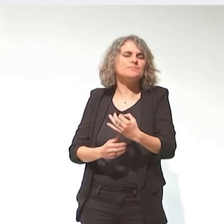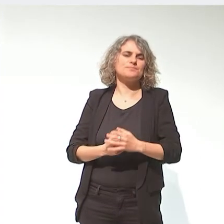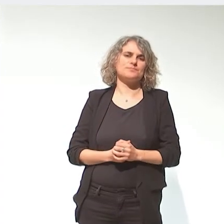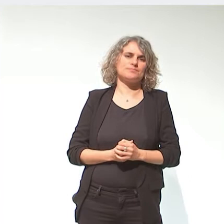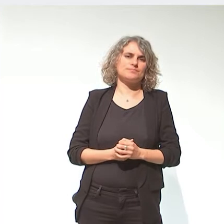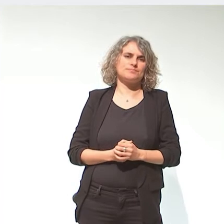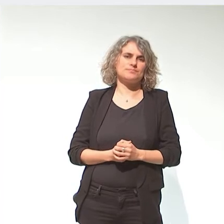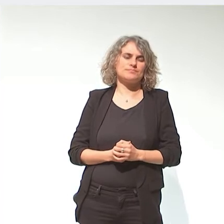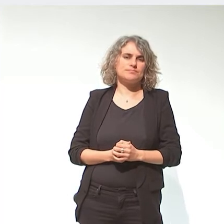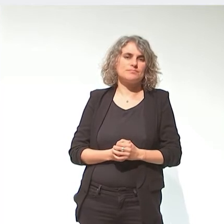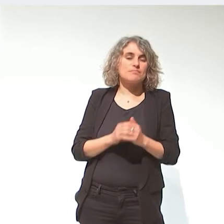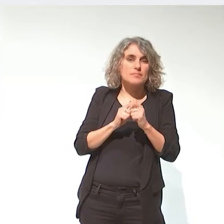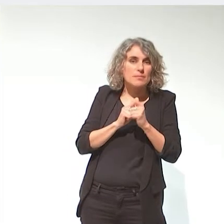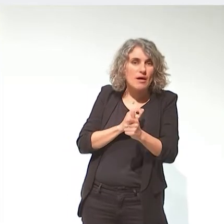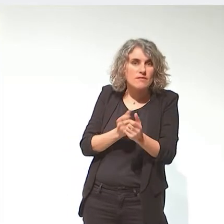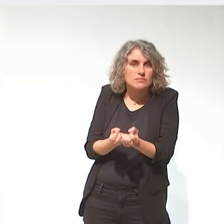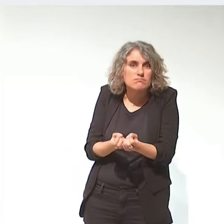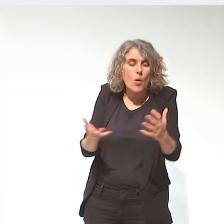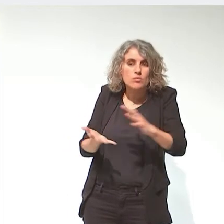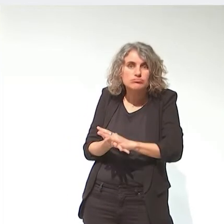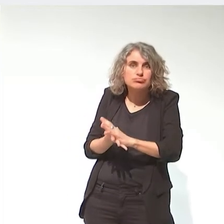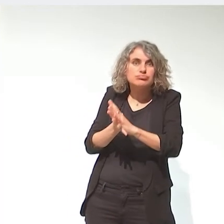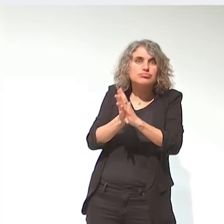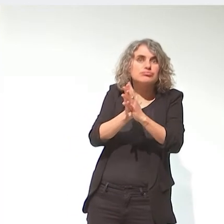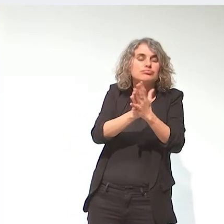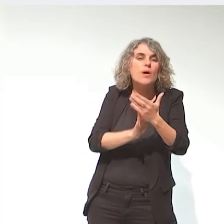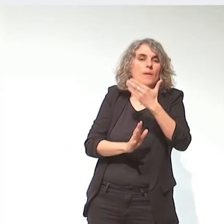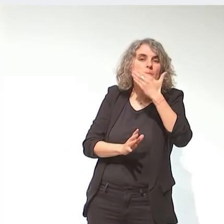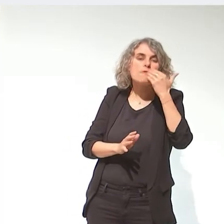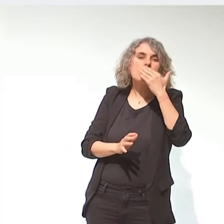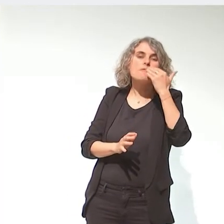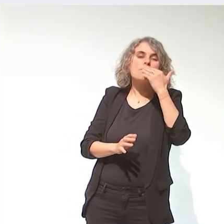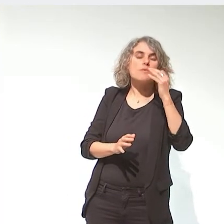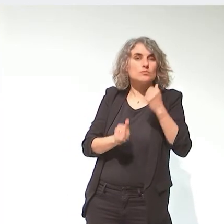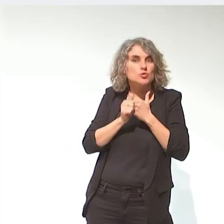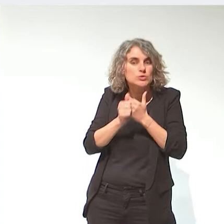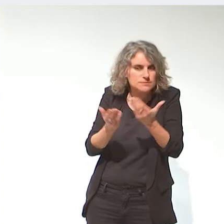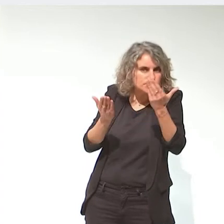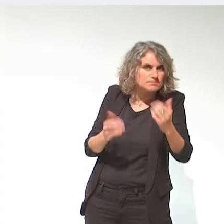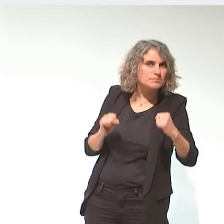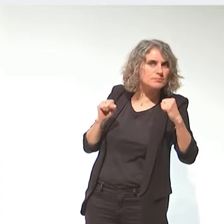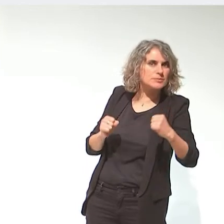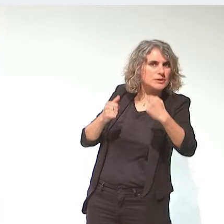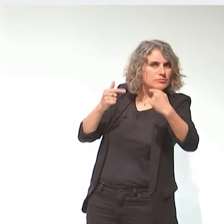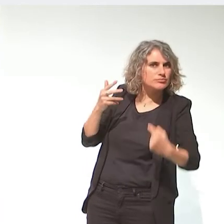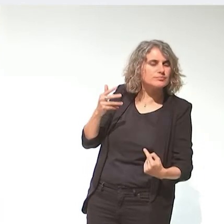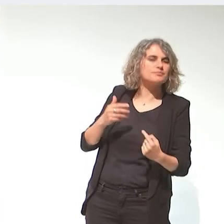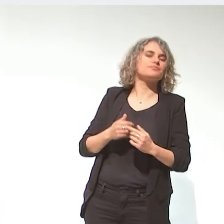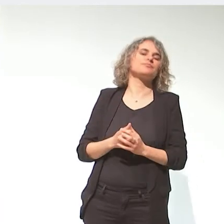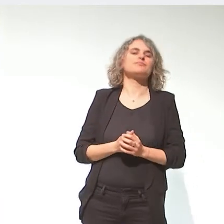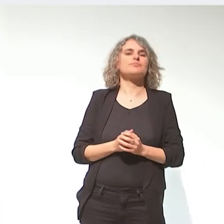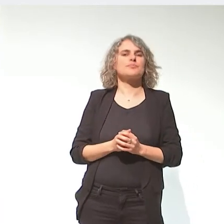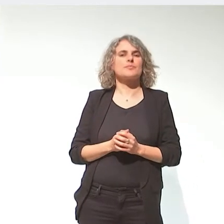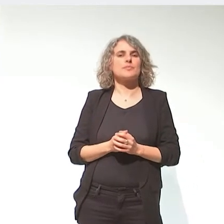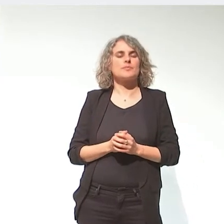possibilities, and to give them the possibility to be adults with as much success